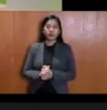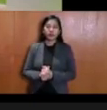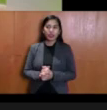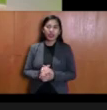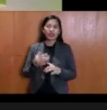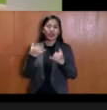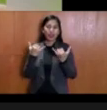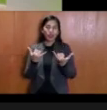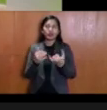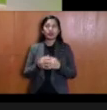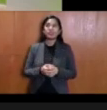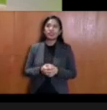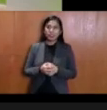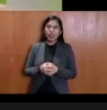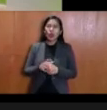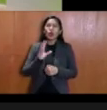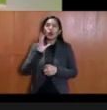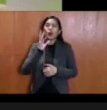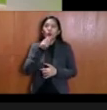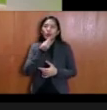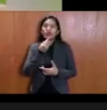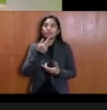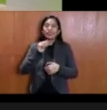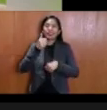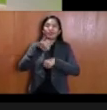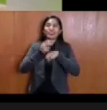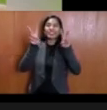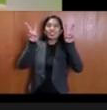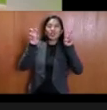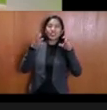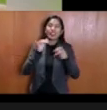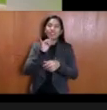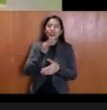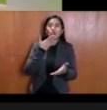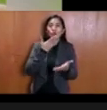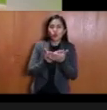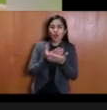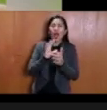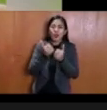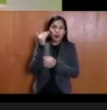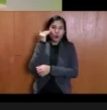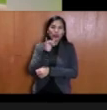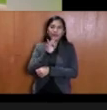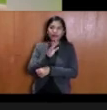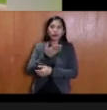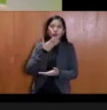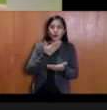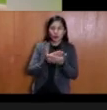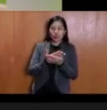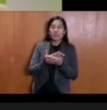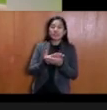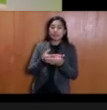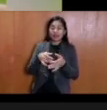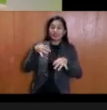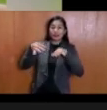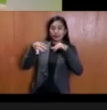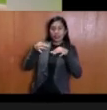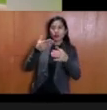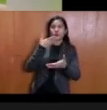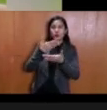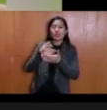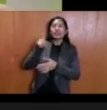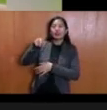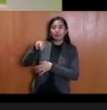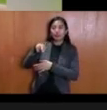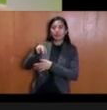define good gets to define the outcomes. So the first issue we always say is that the definition of good has to be inclusive to